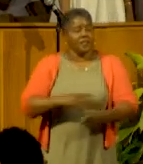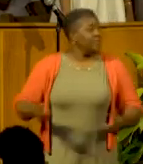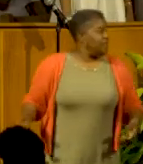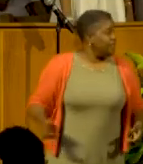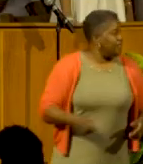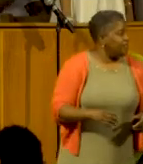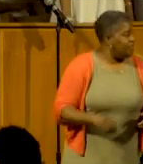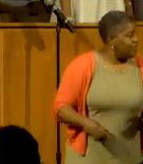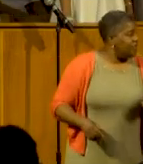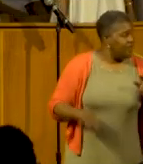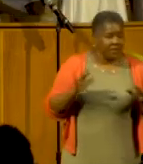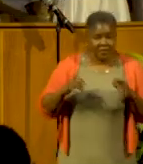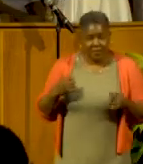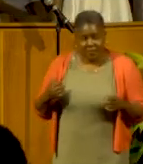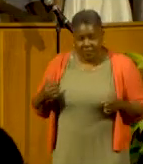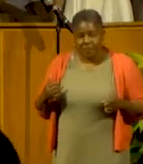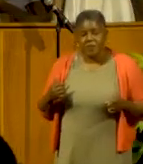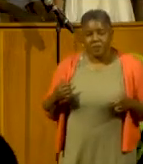And watch the lesson, I gotta go.